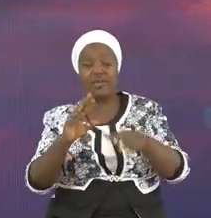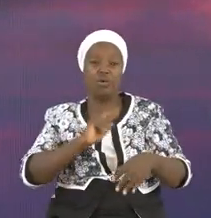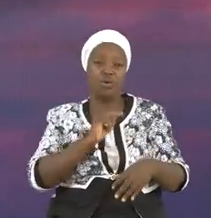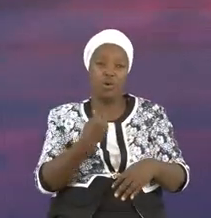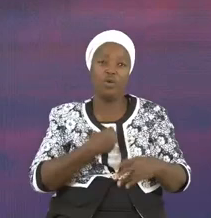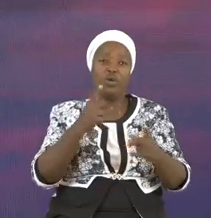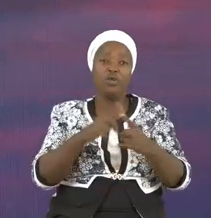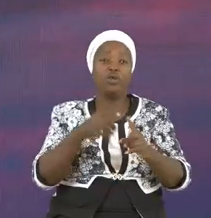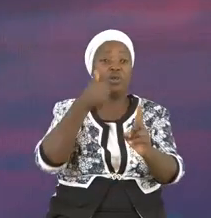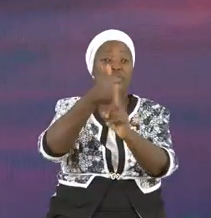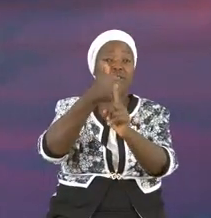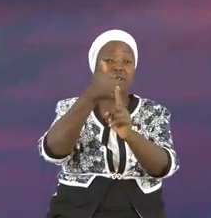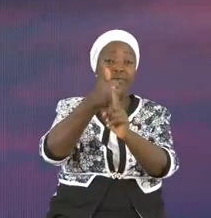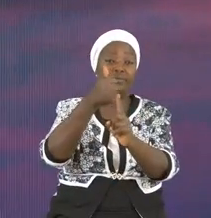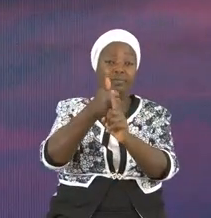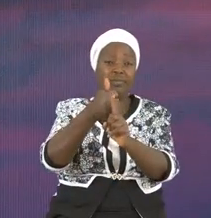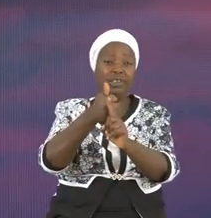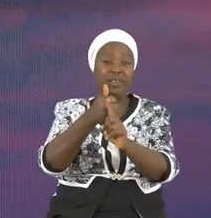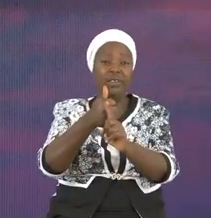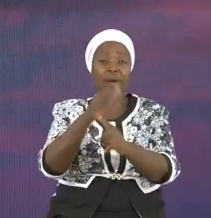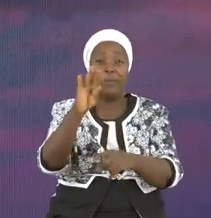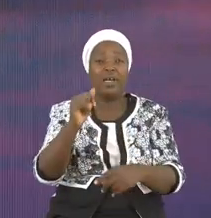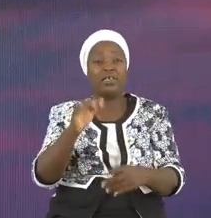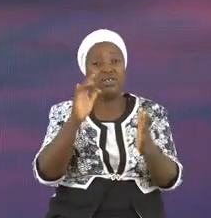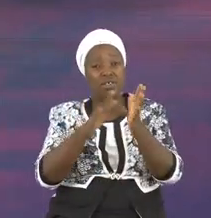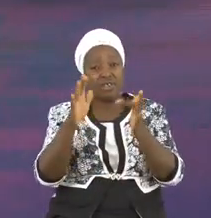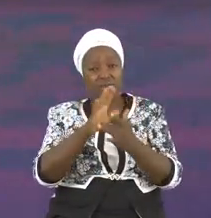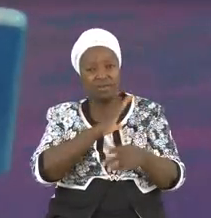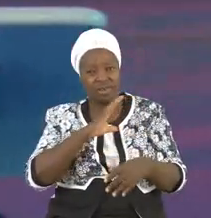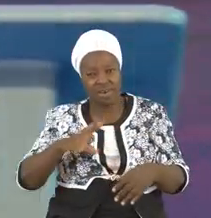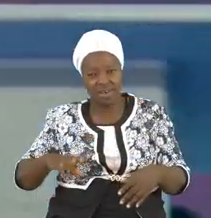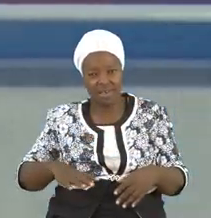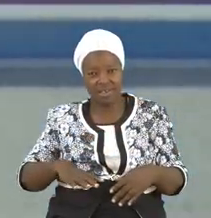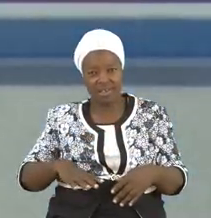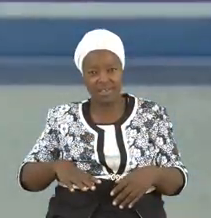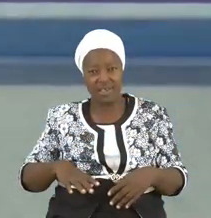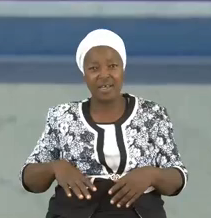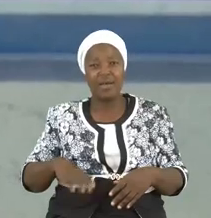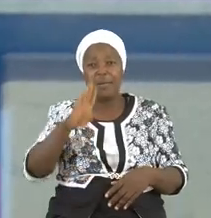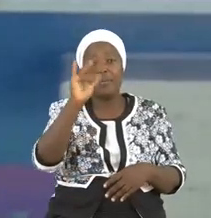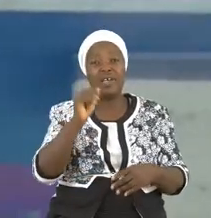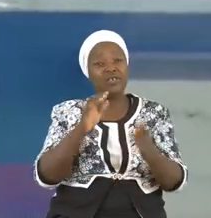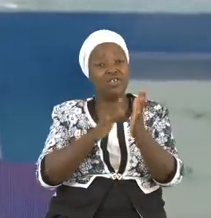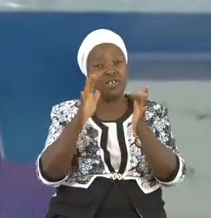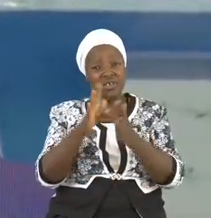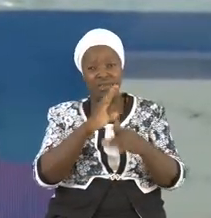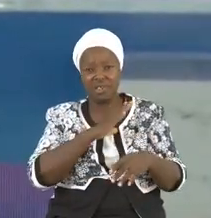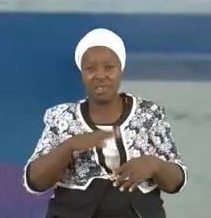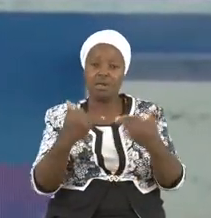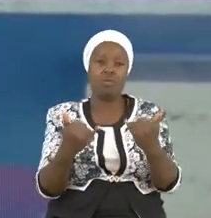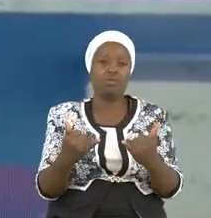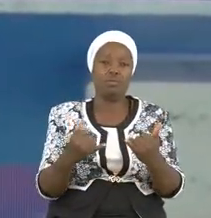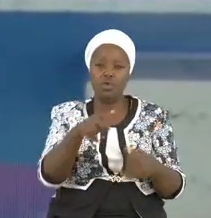himself by Jesus Christ. By Jesus Christ. Now, you need to